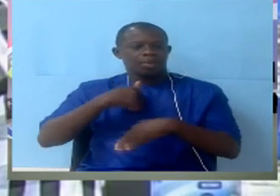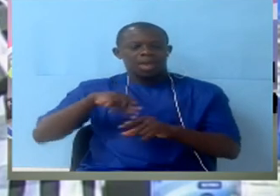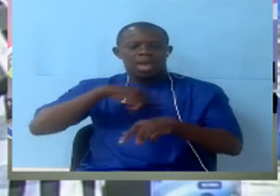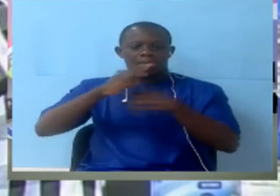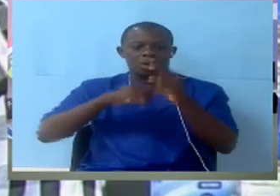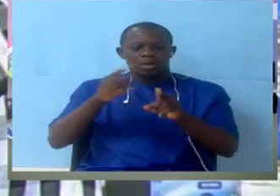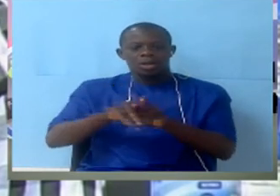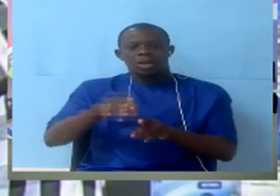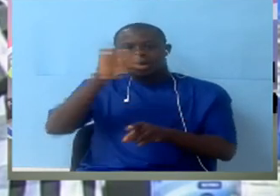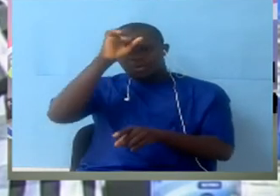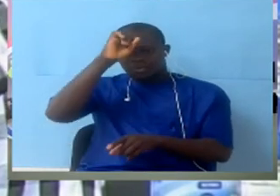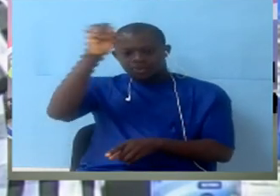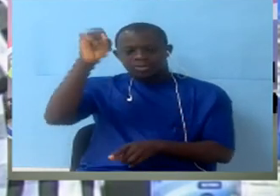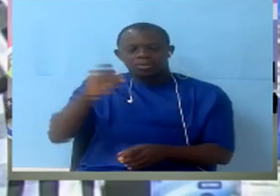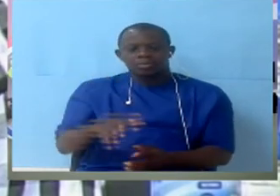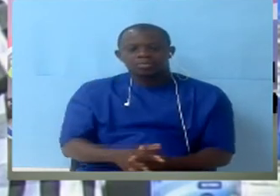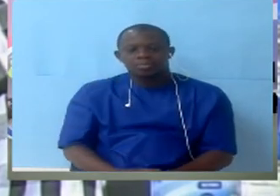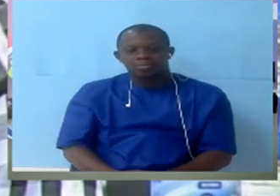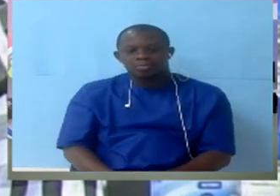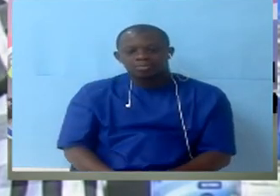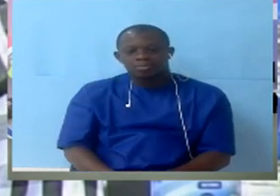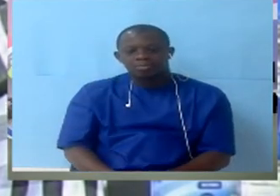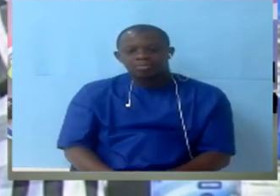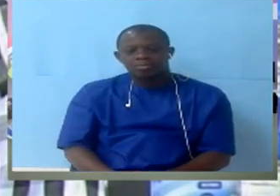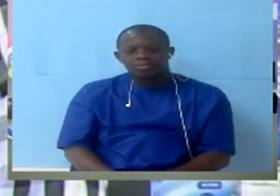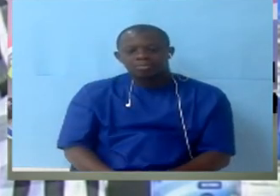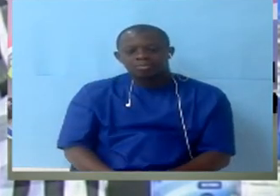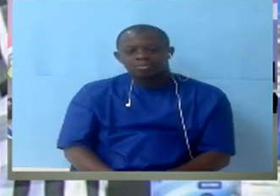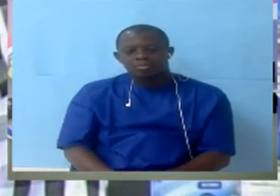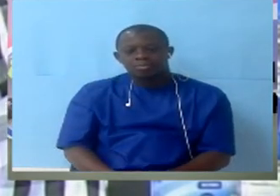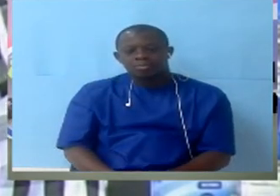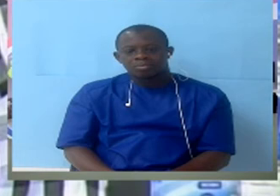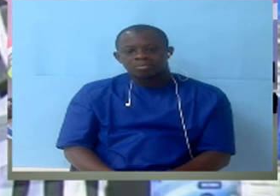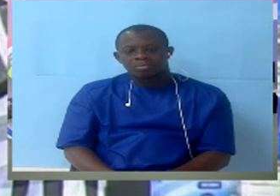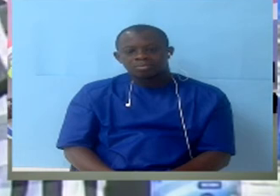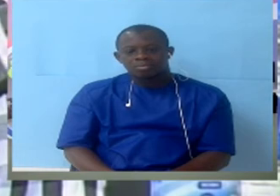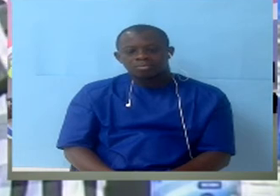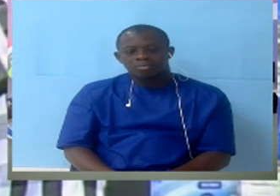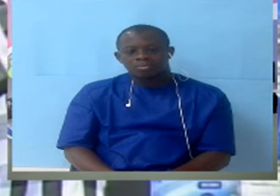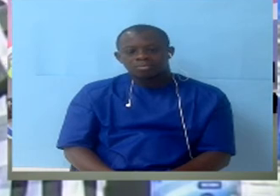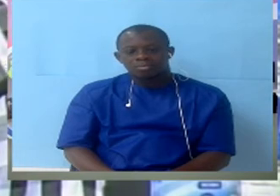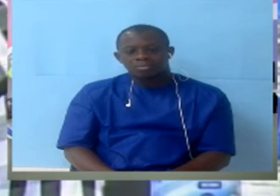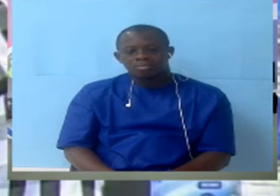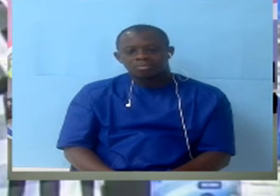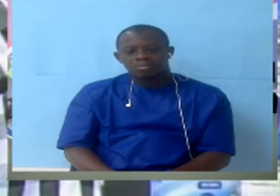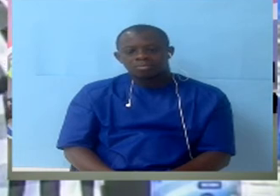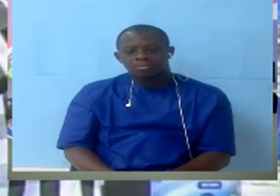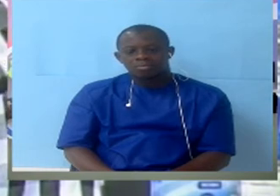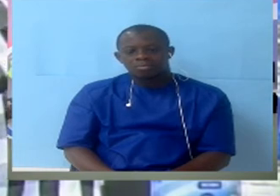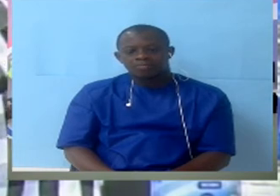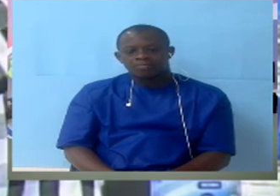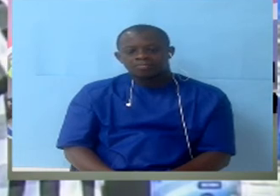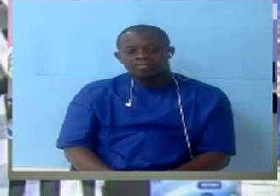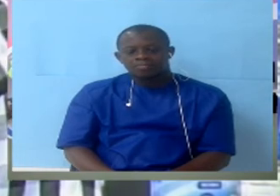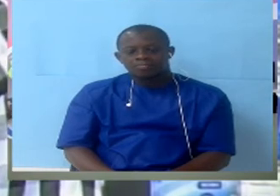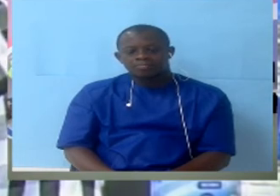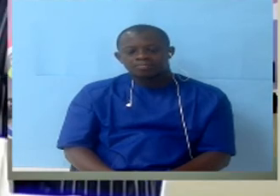No, he said Kampo la Nyato. Banko Nyatonkoto. Banko Nyatonko is head of